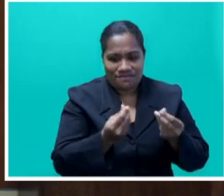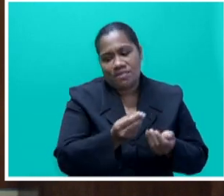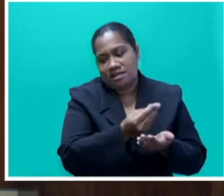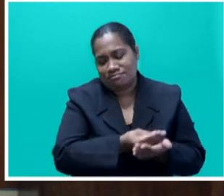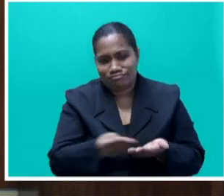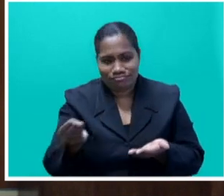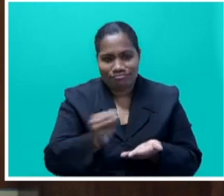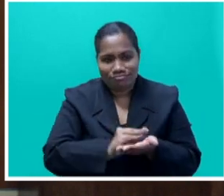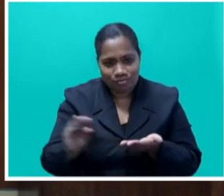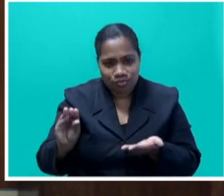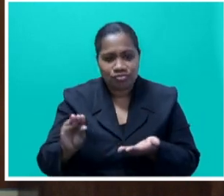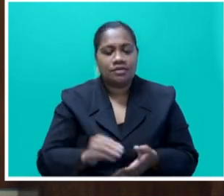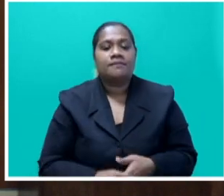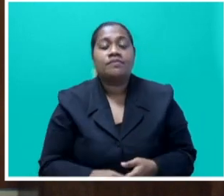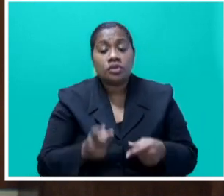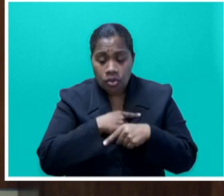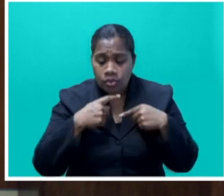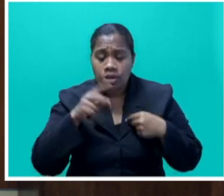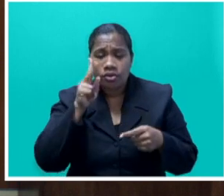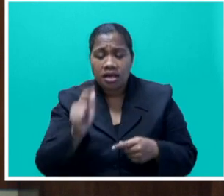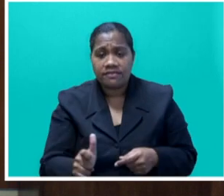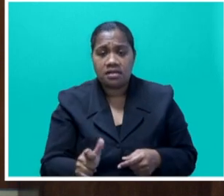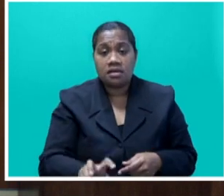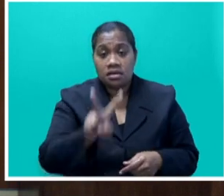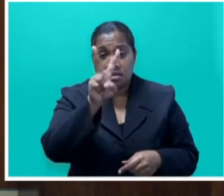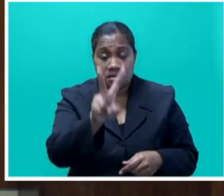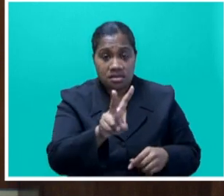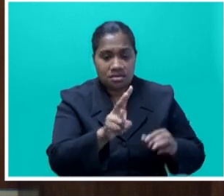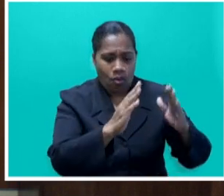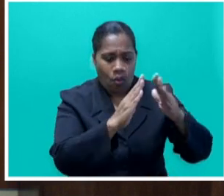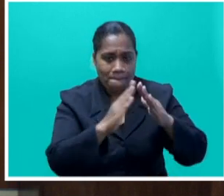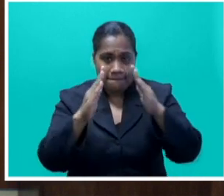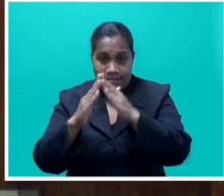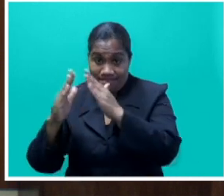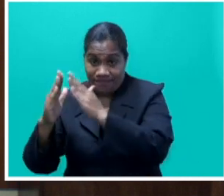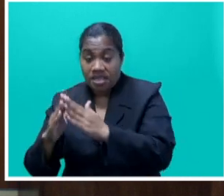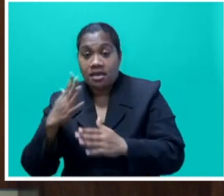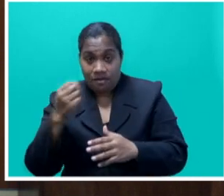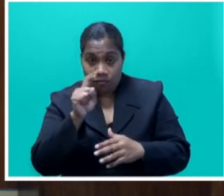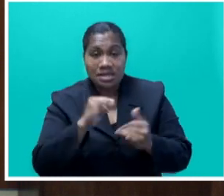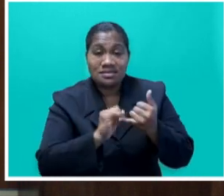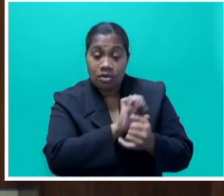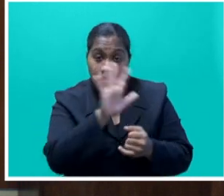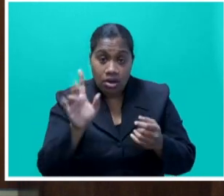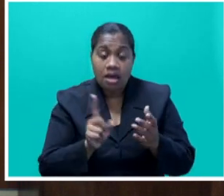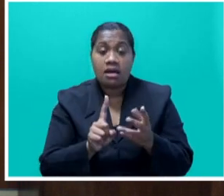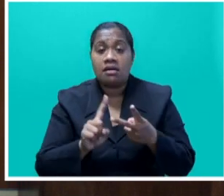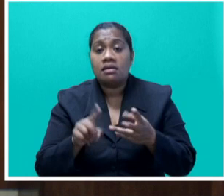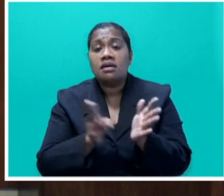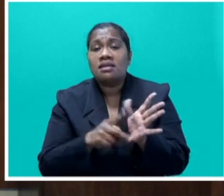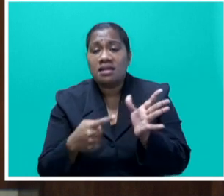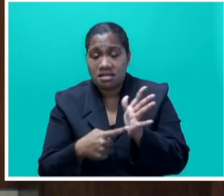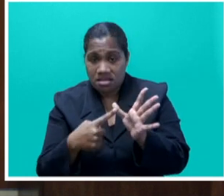say, so we look after 3 state homes for the elderly. One is in Samambula, and the other one is Natambua, and then in